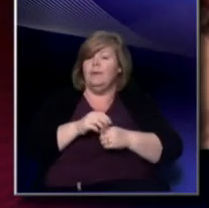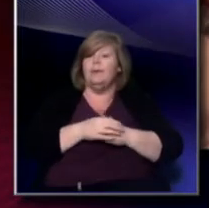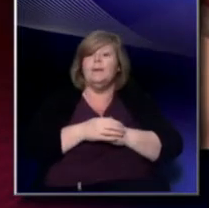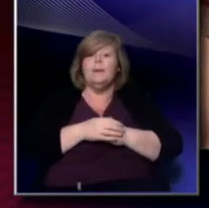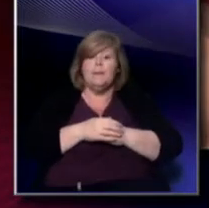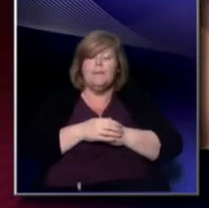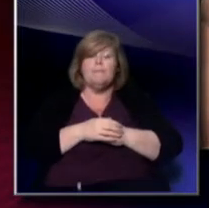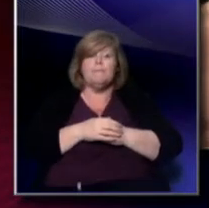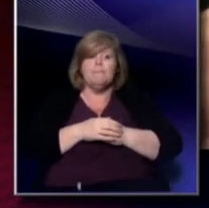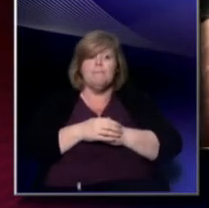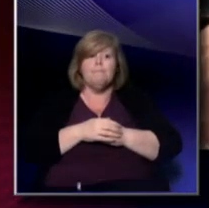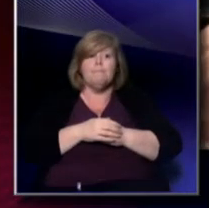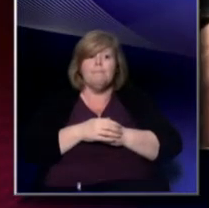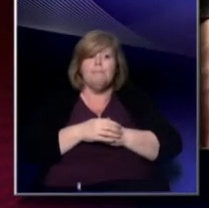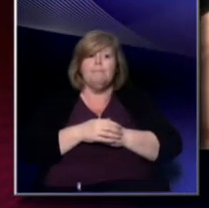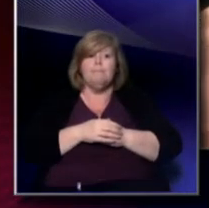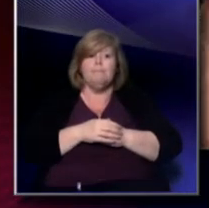any